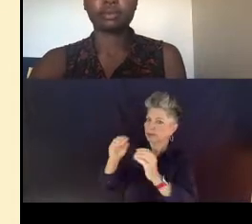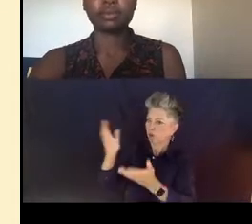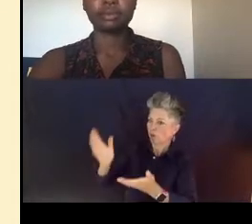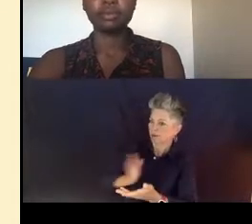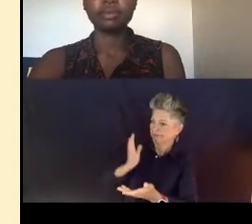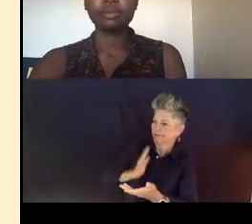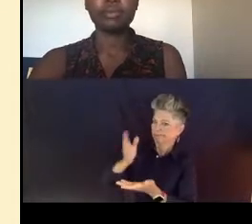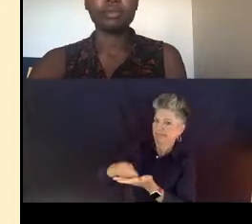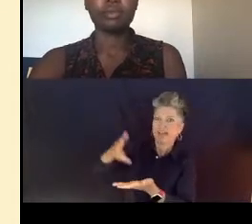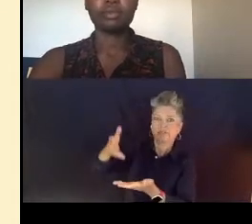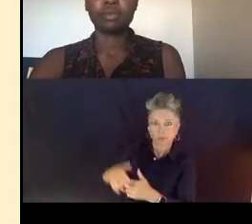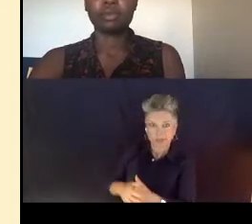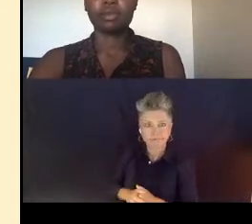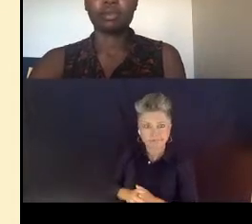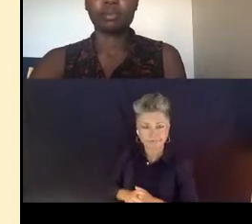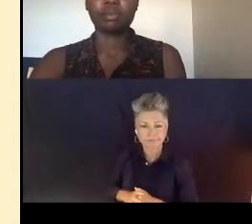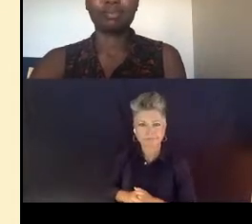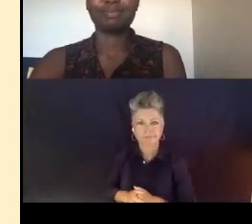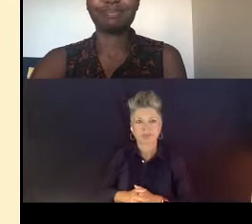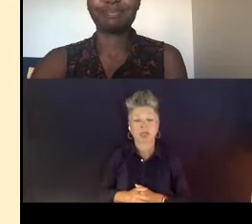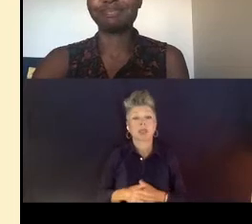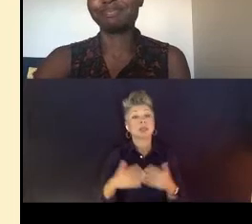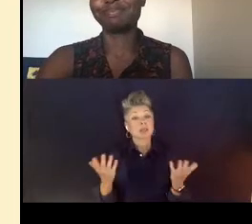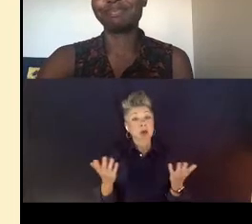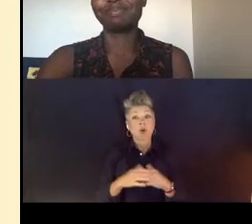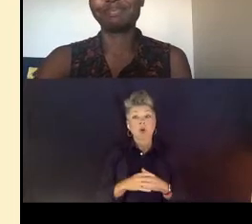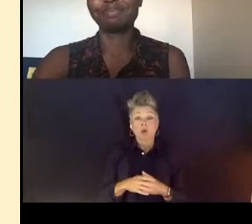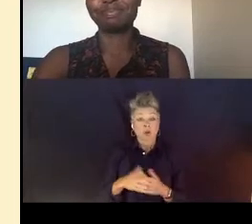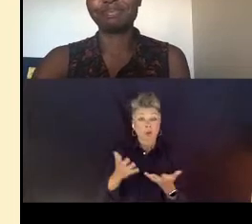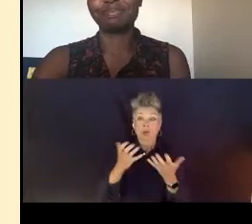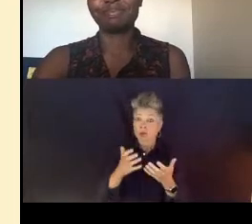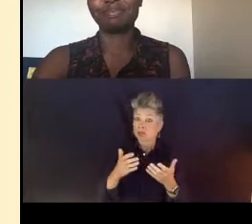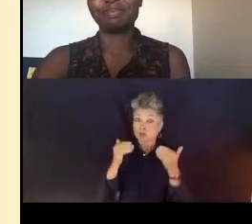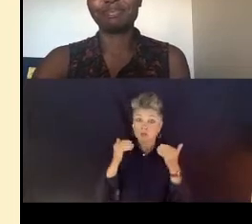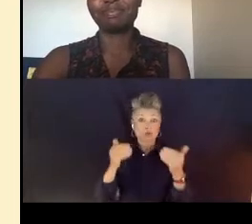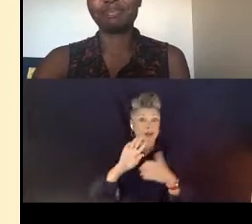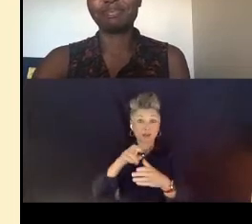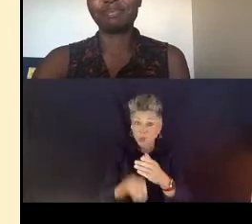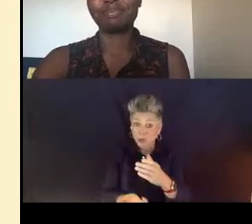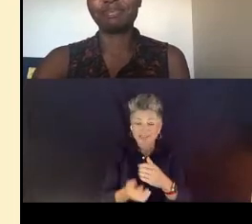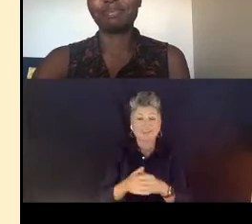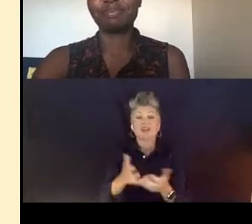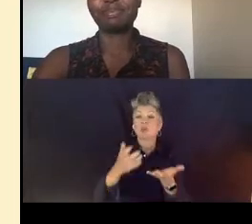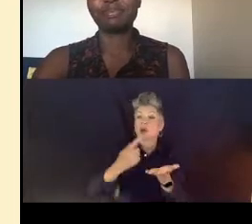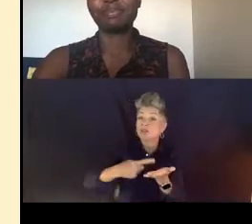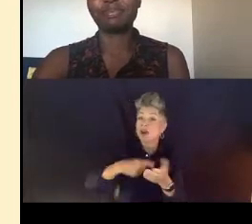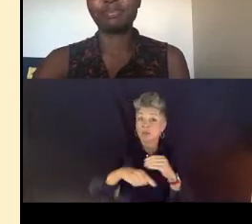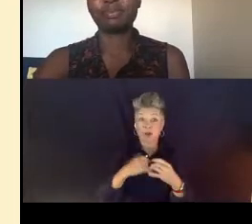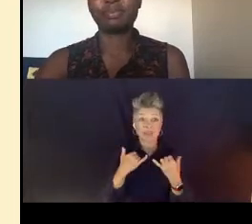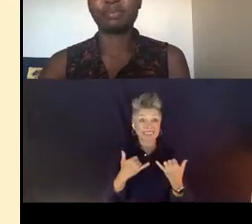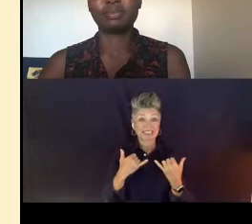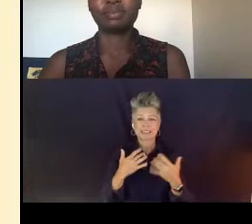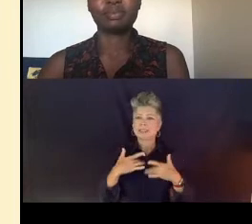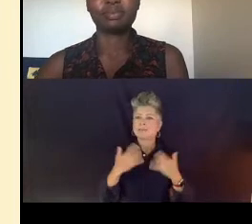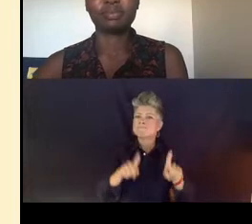So just to jump right into our presentation, we want to get right into it. Want to talk about the existing conditions of